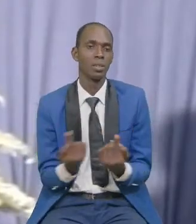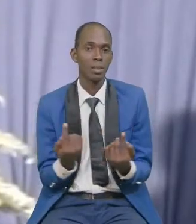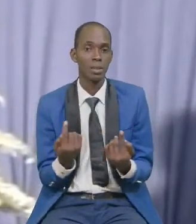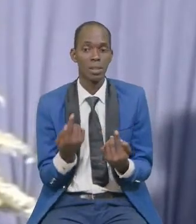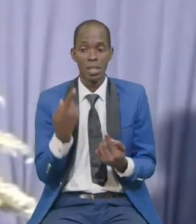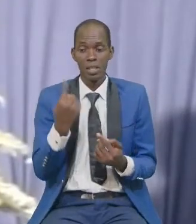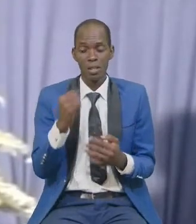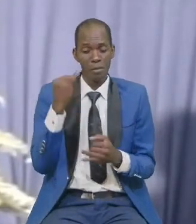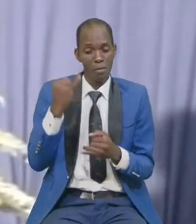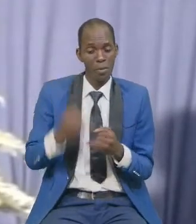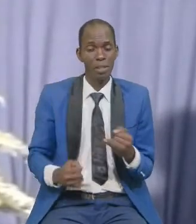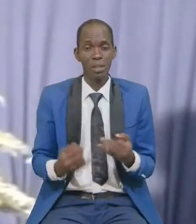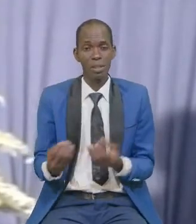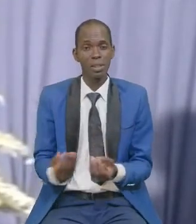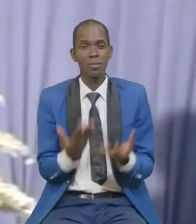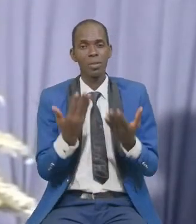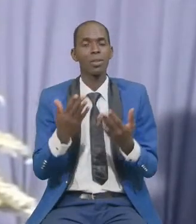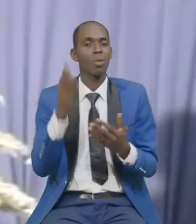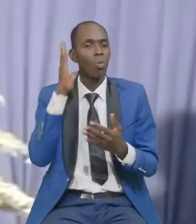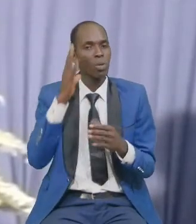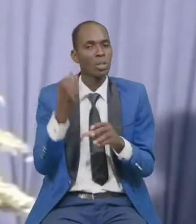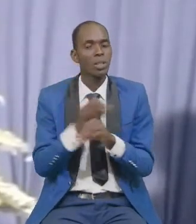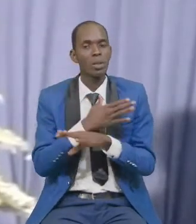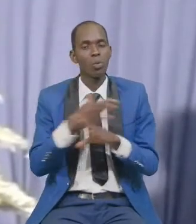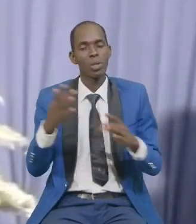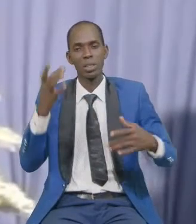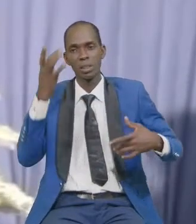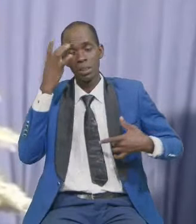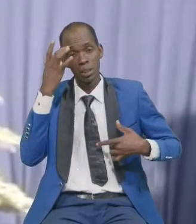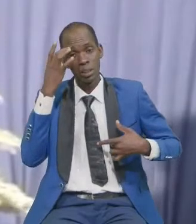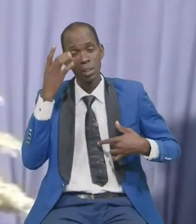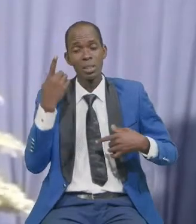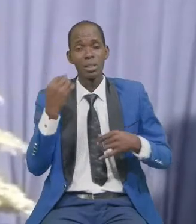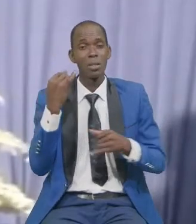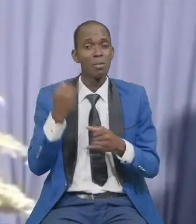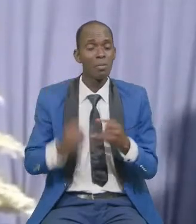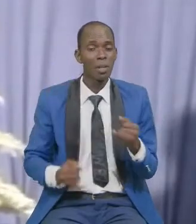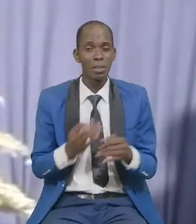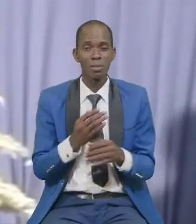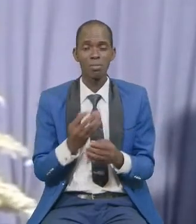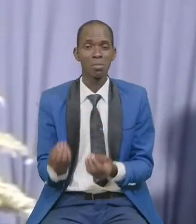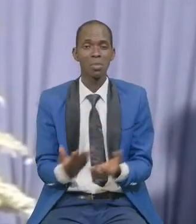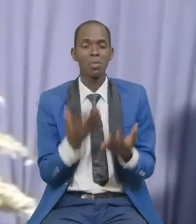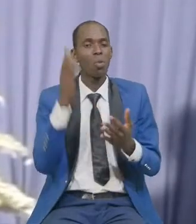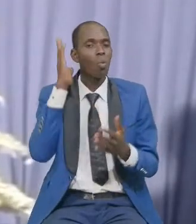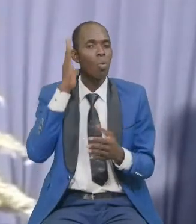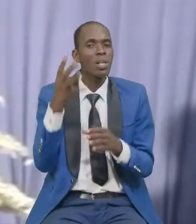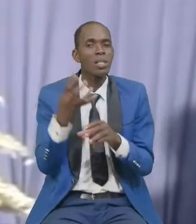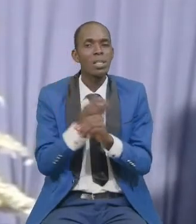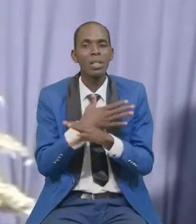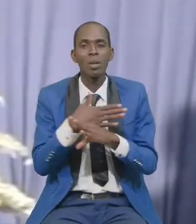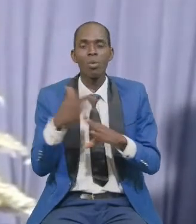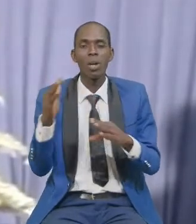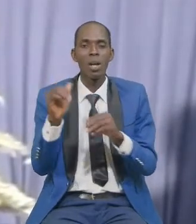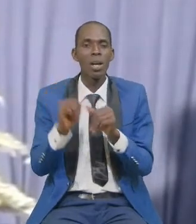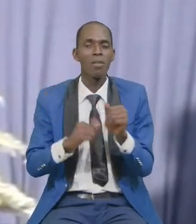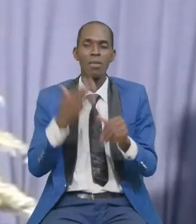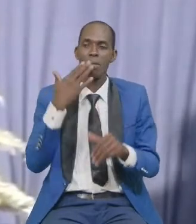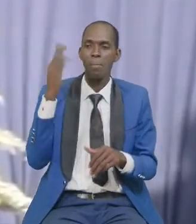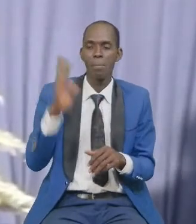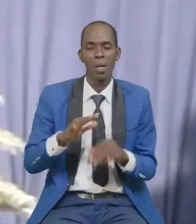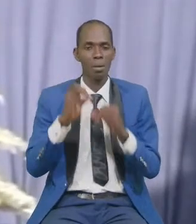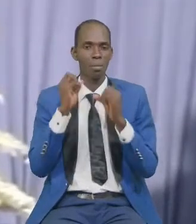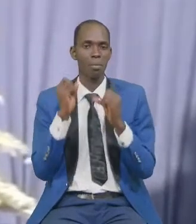Final sacrifice will take away sickness. Final sacrifice will take away every evil